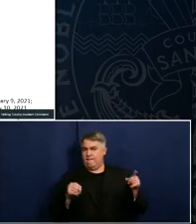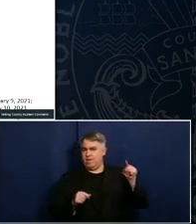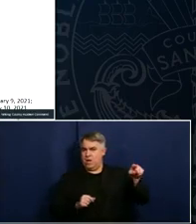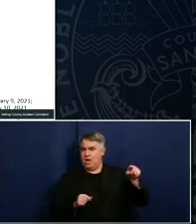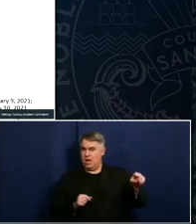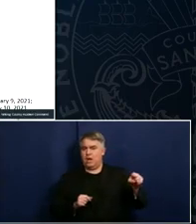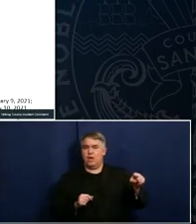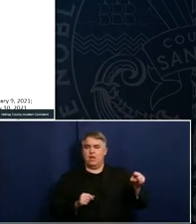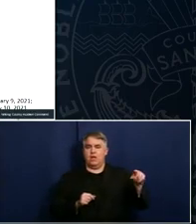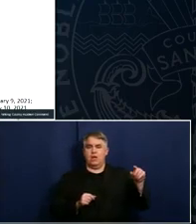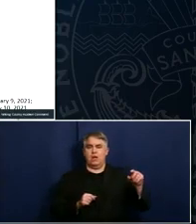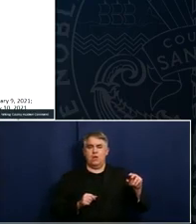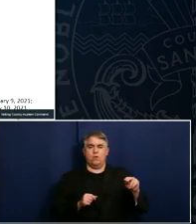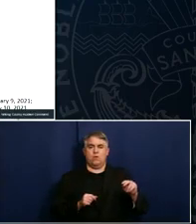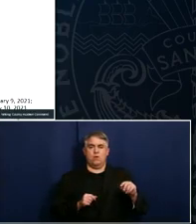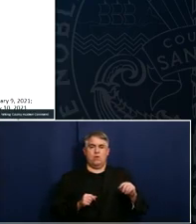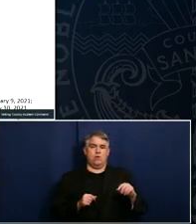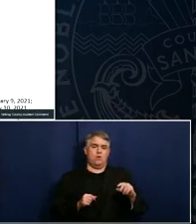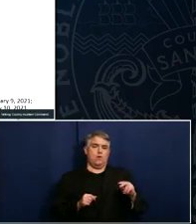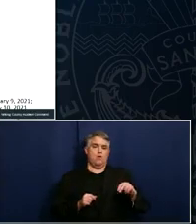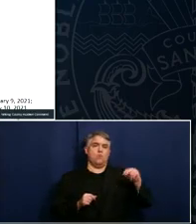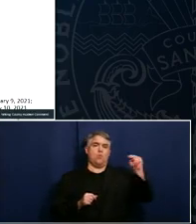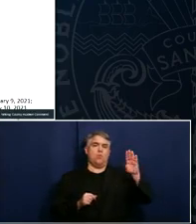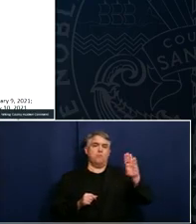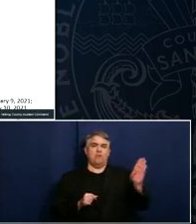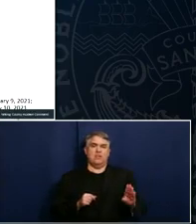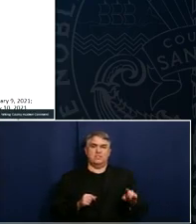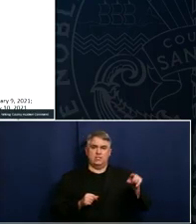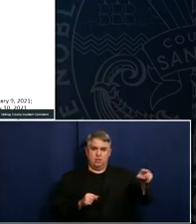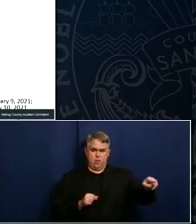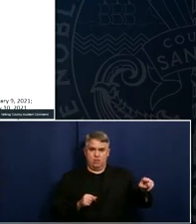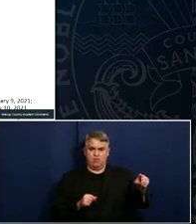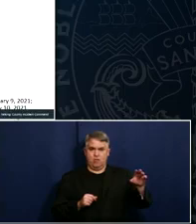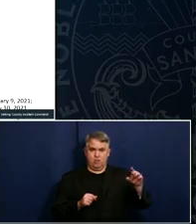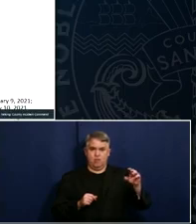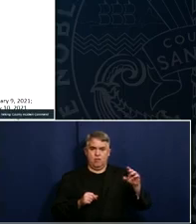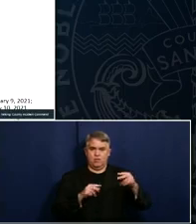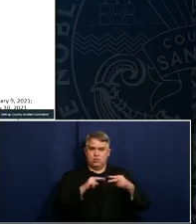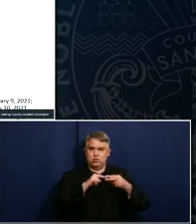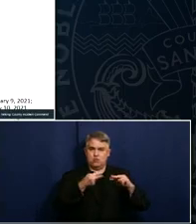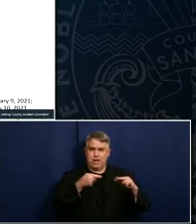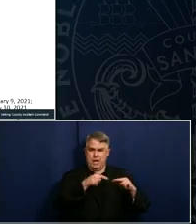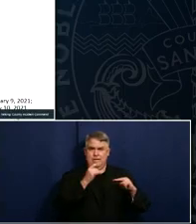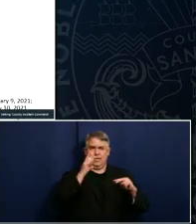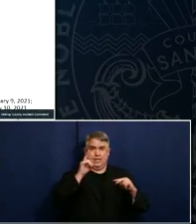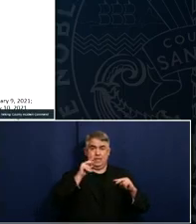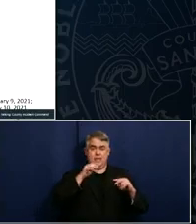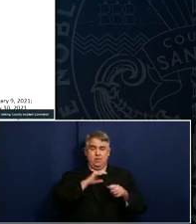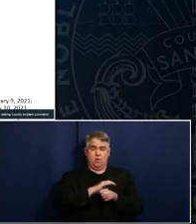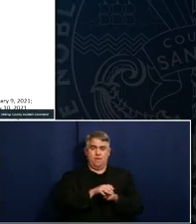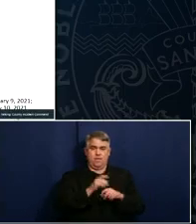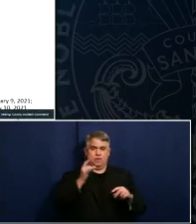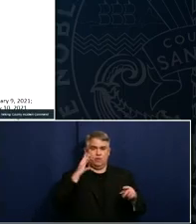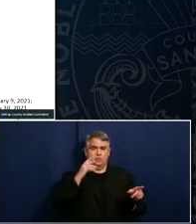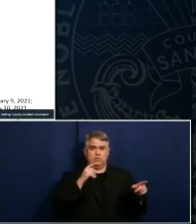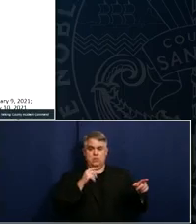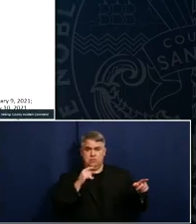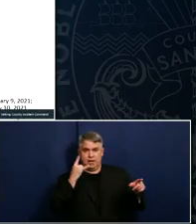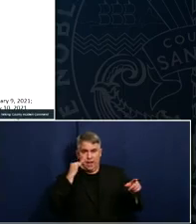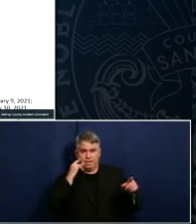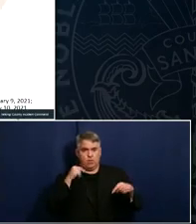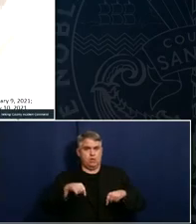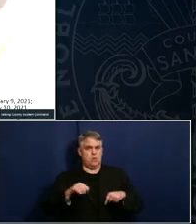strain. None of those have been detected in San Diego or California. So lastly, with